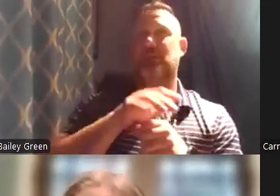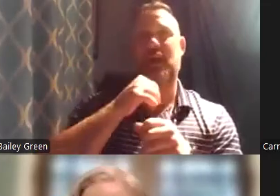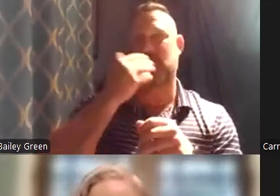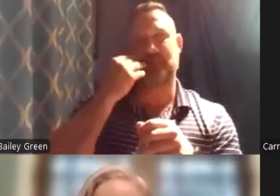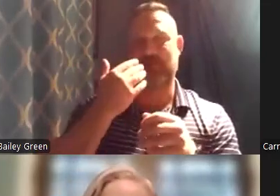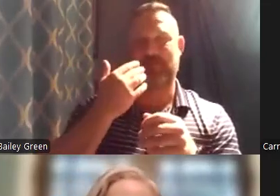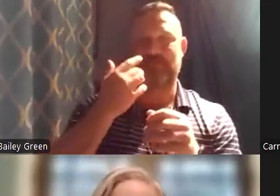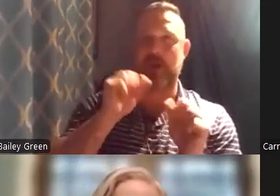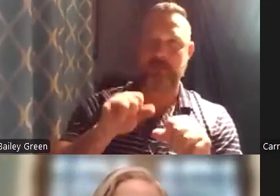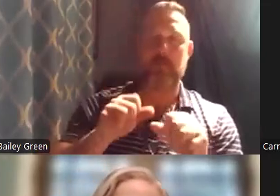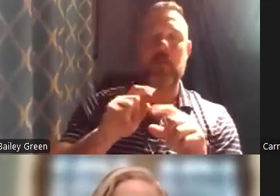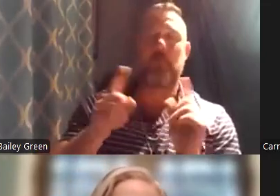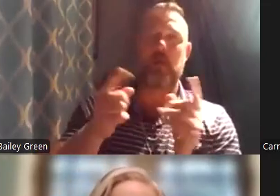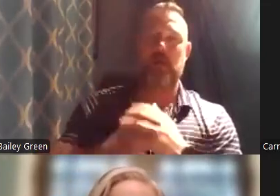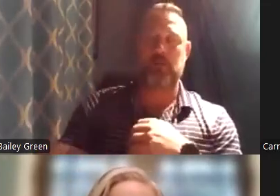feasible. So,